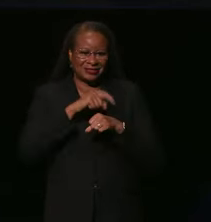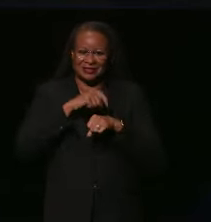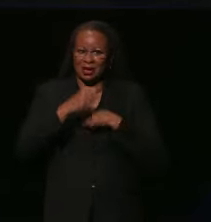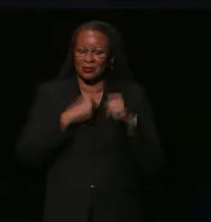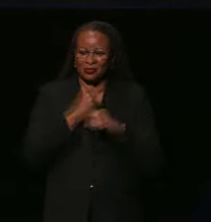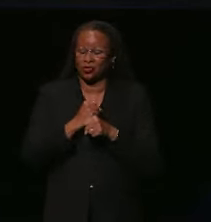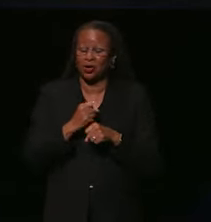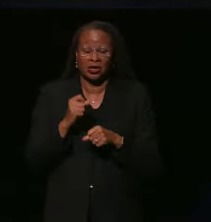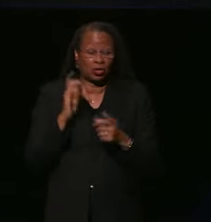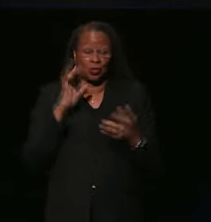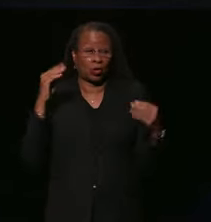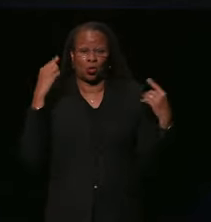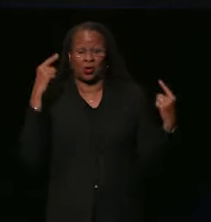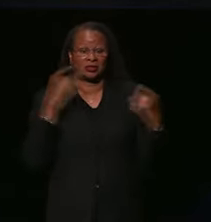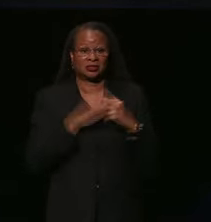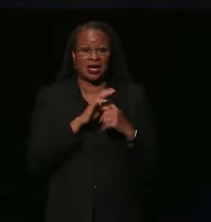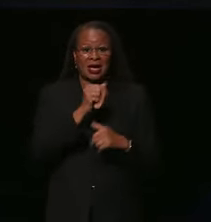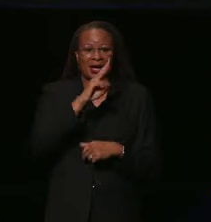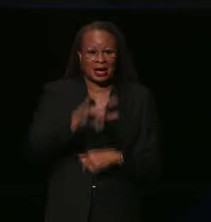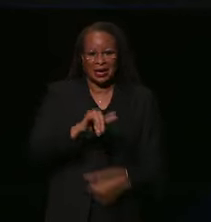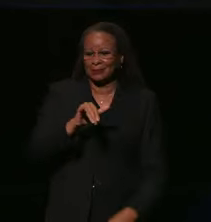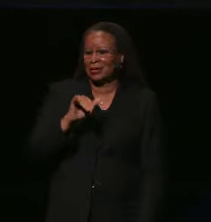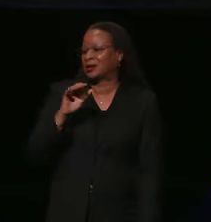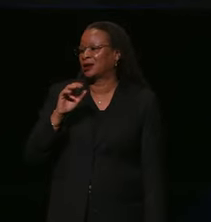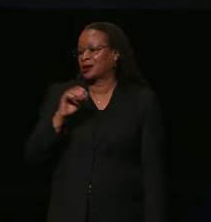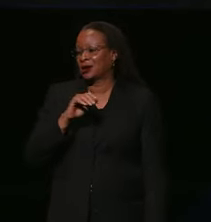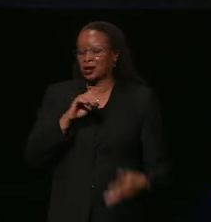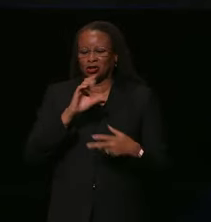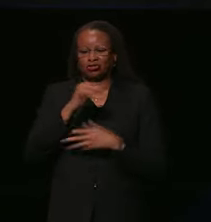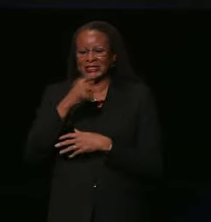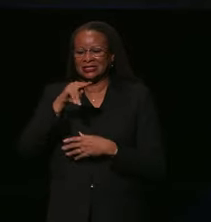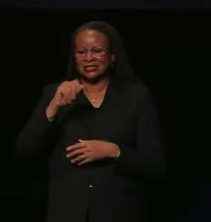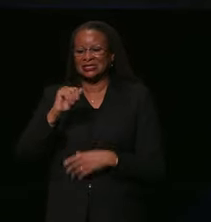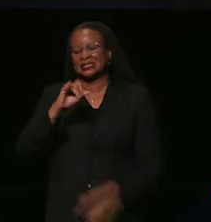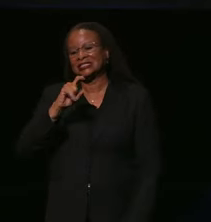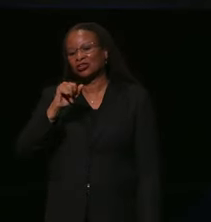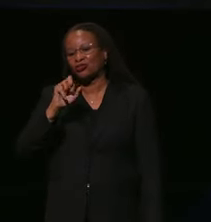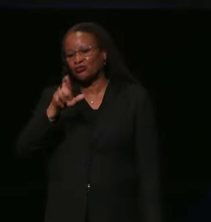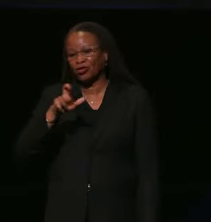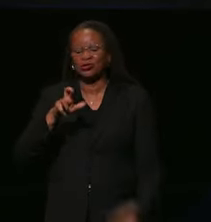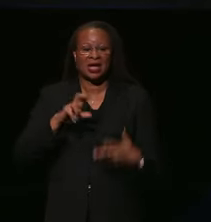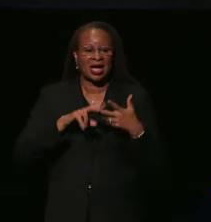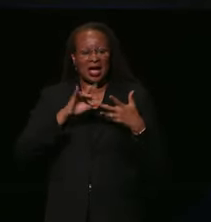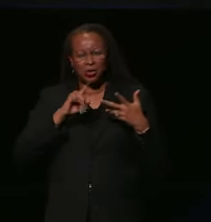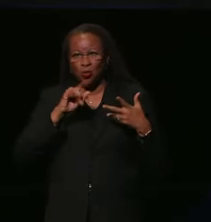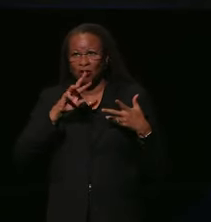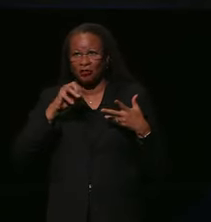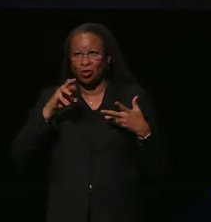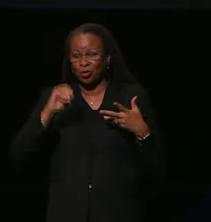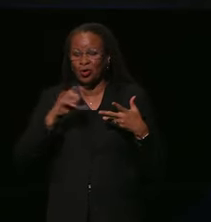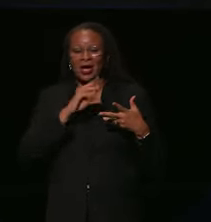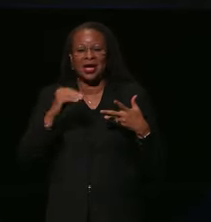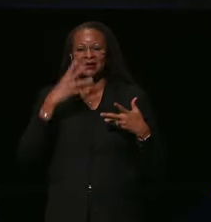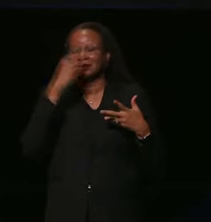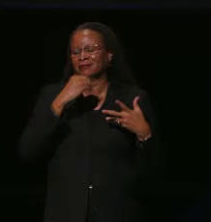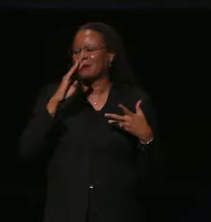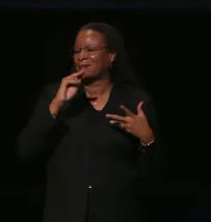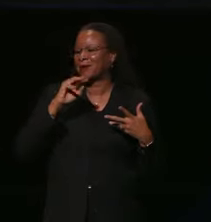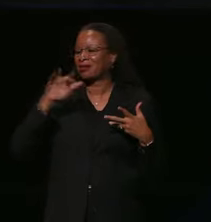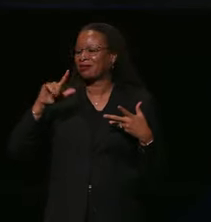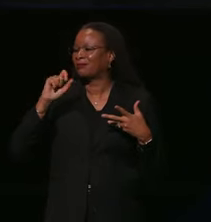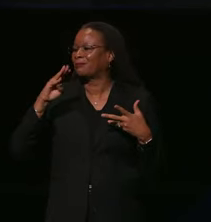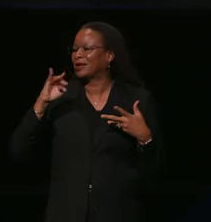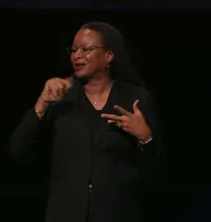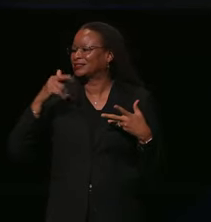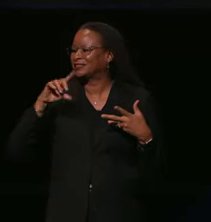heads would spin. Amy Homa, Christine Ybarra, Silver Feldman, Eduardo Sanchez, and the lovely Michael Benedict, and so